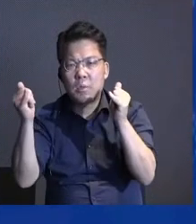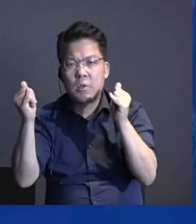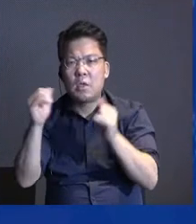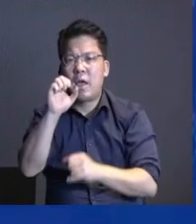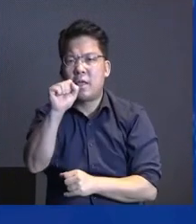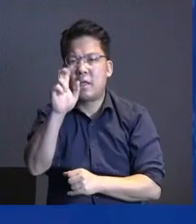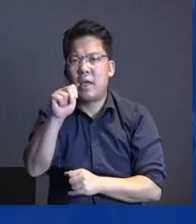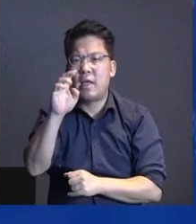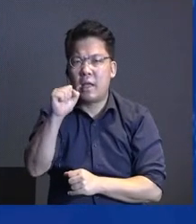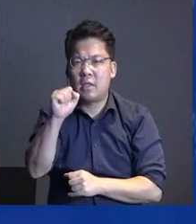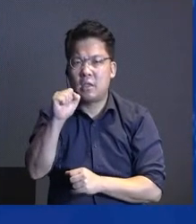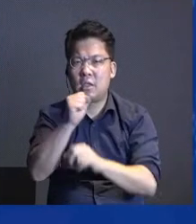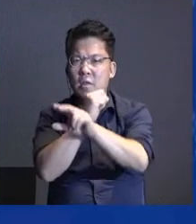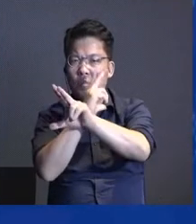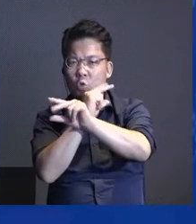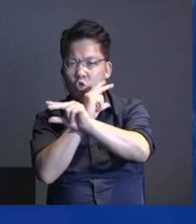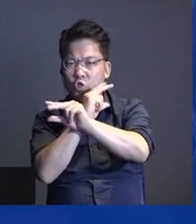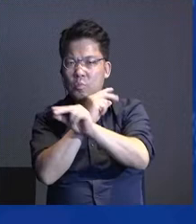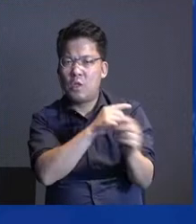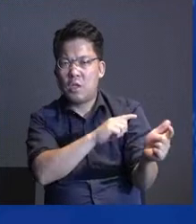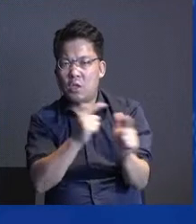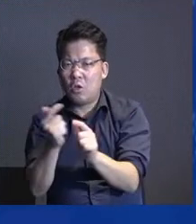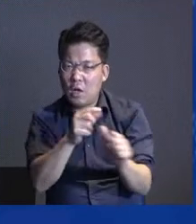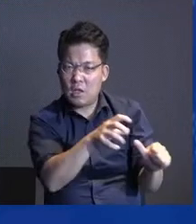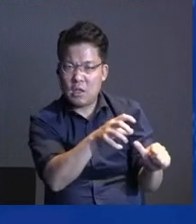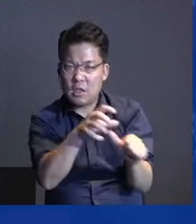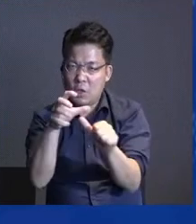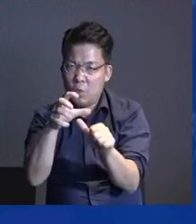limitations in using digital technology.